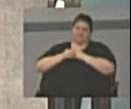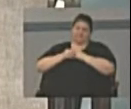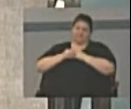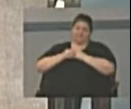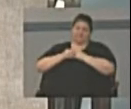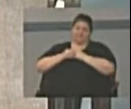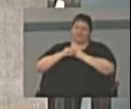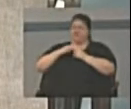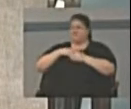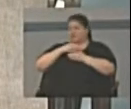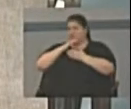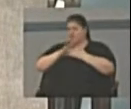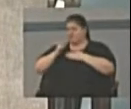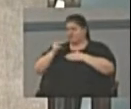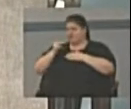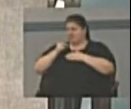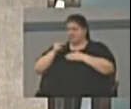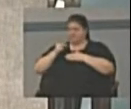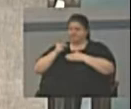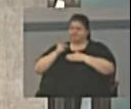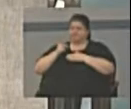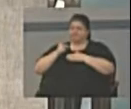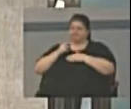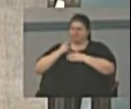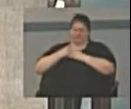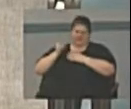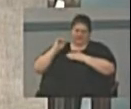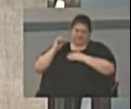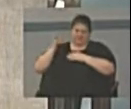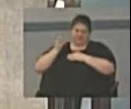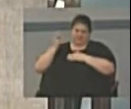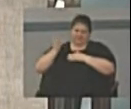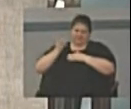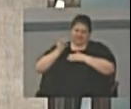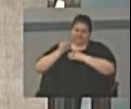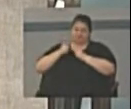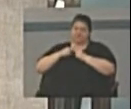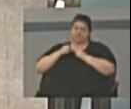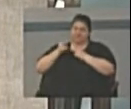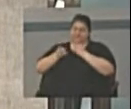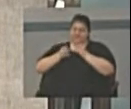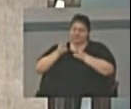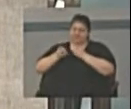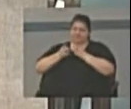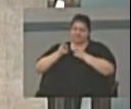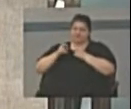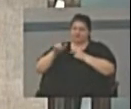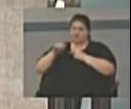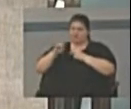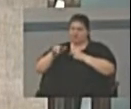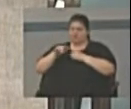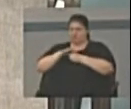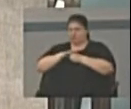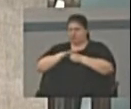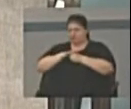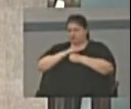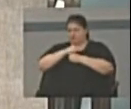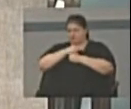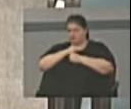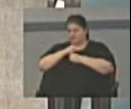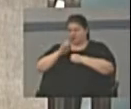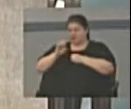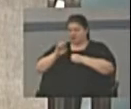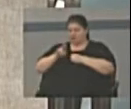my wife and I had an occasion last Friday to have to visit the Laurel Regional Hospital emergency